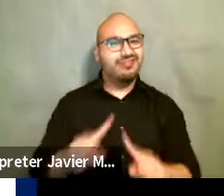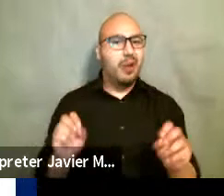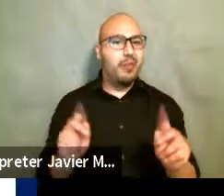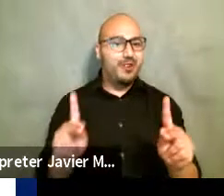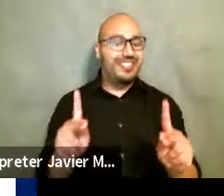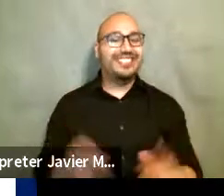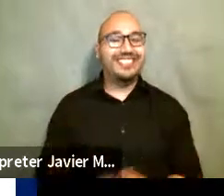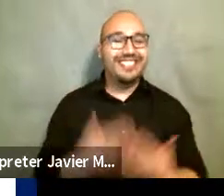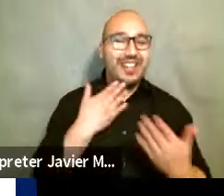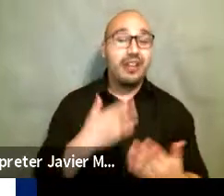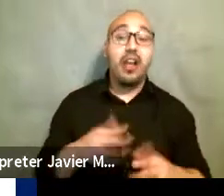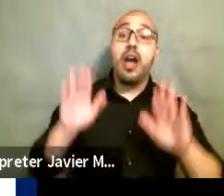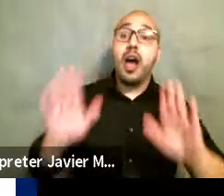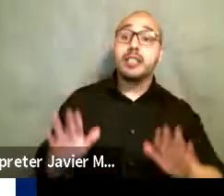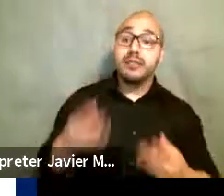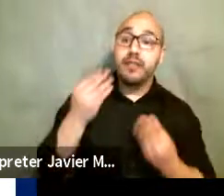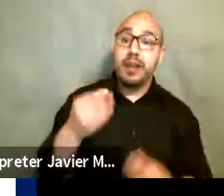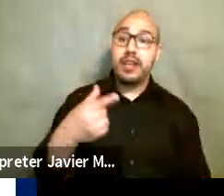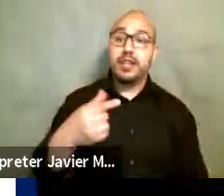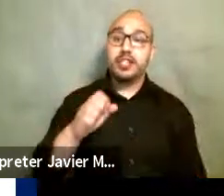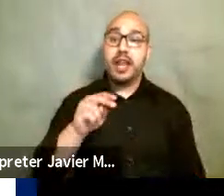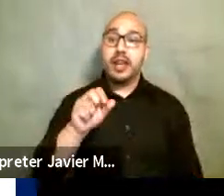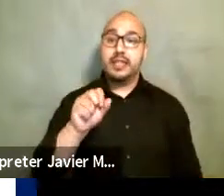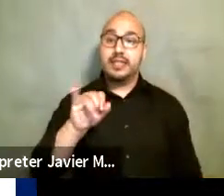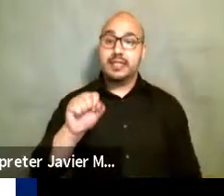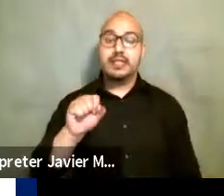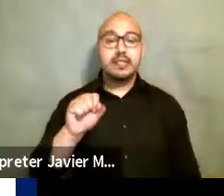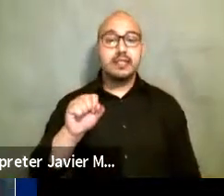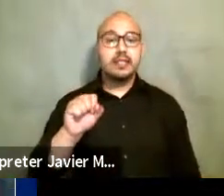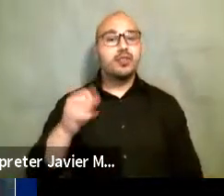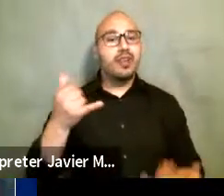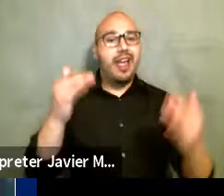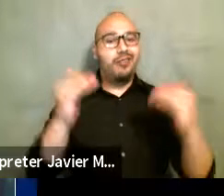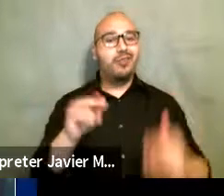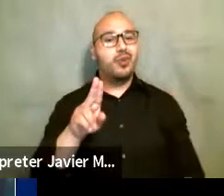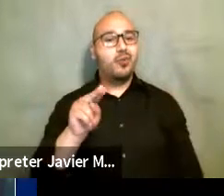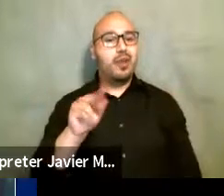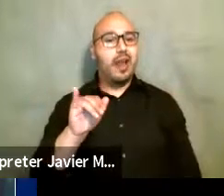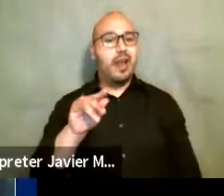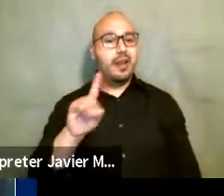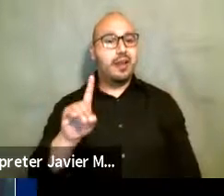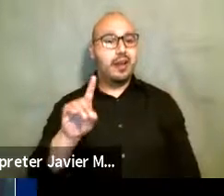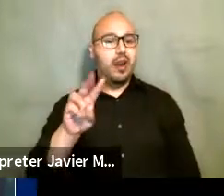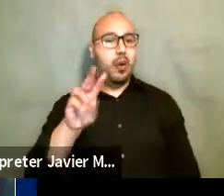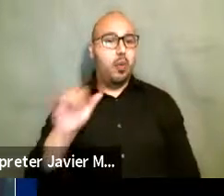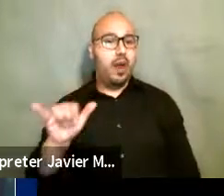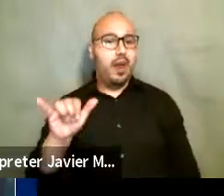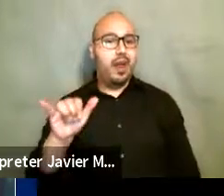Awesome information, Genesis. Thank you so much. We're going to move right on to the United Way and Tanner